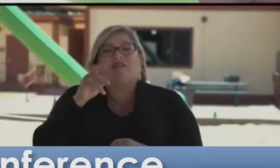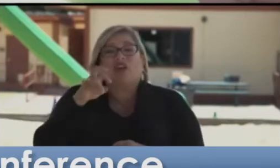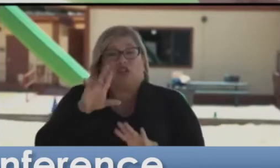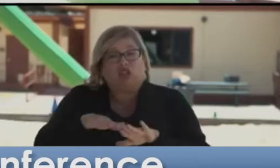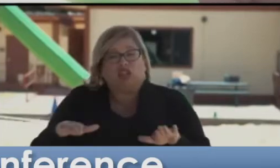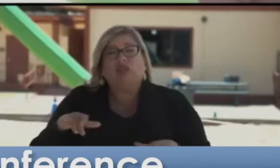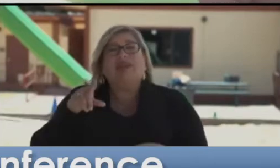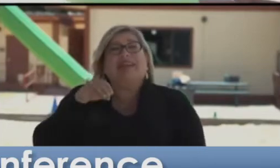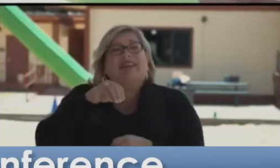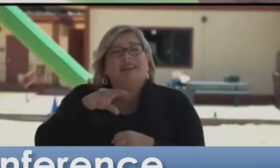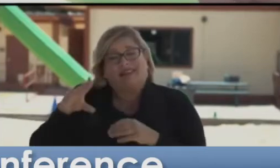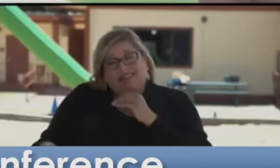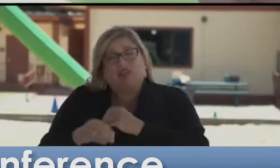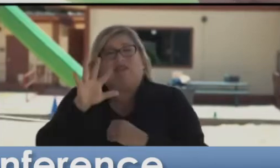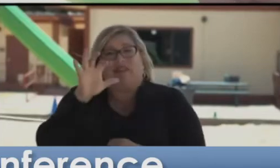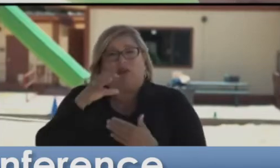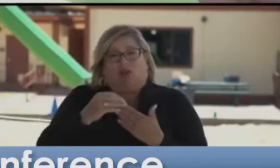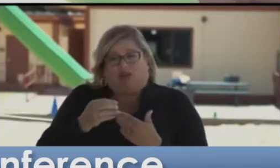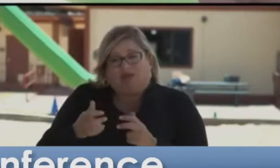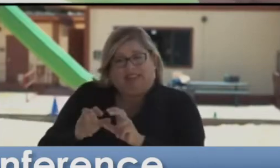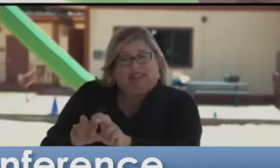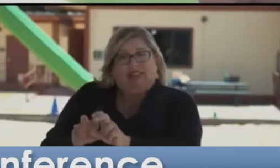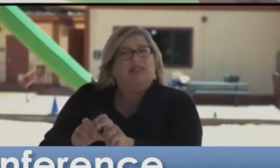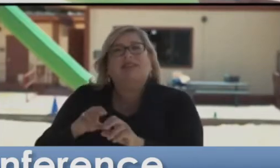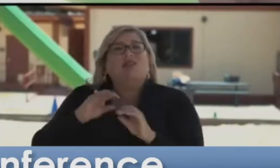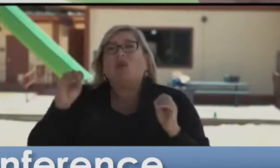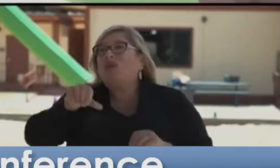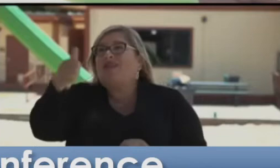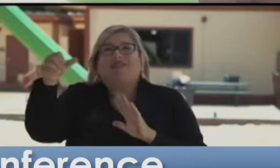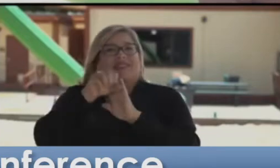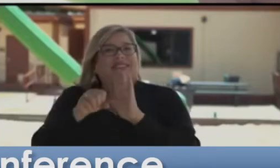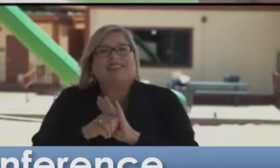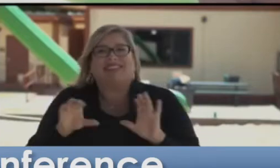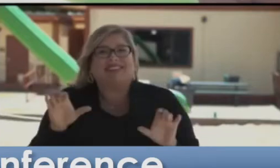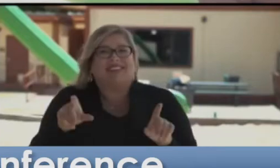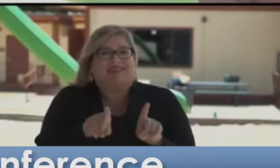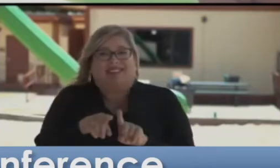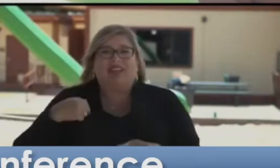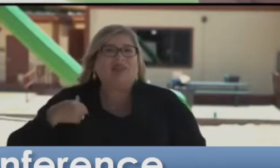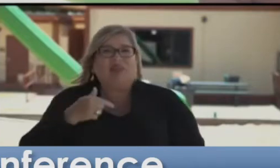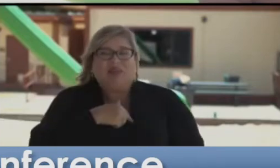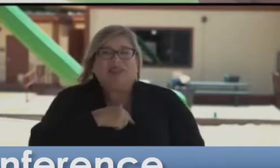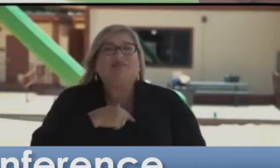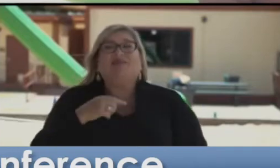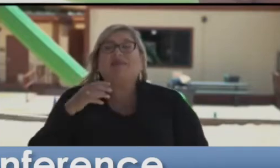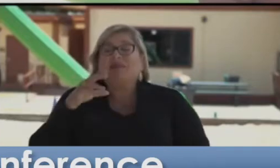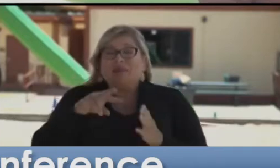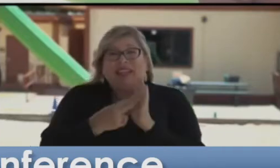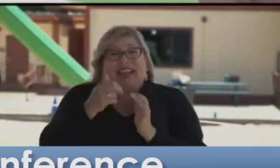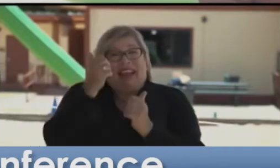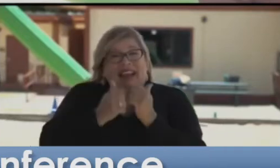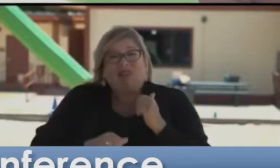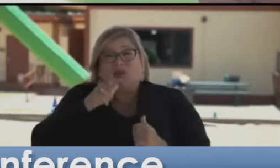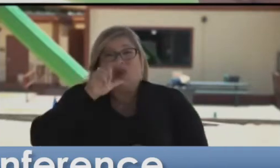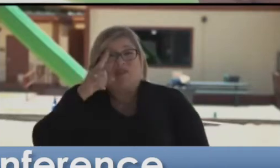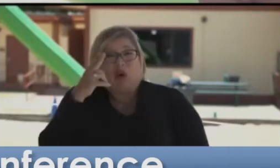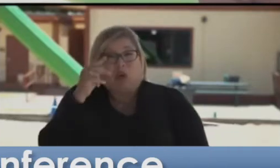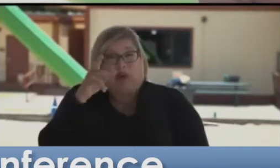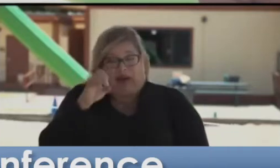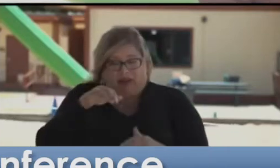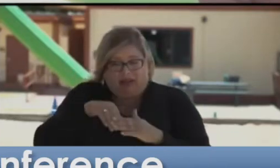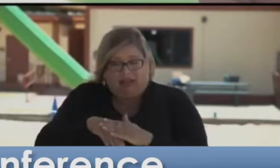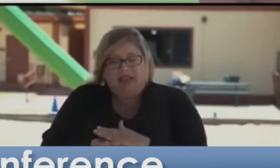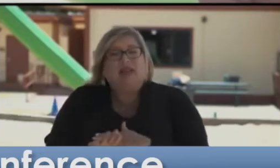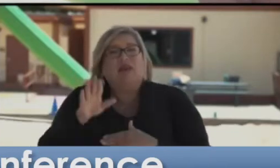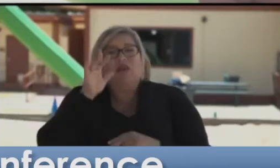American history has ever done anything like this at the scale we are committing to do it. And then every first grader coming in will build off